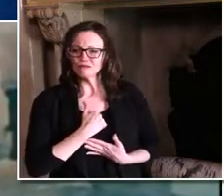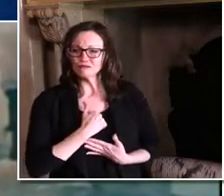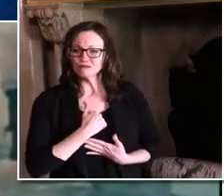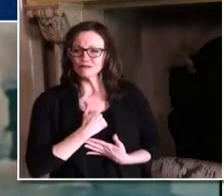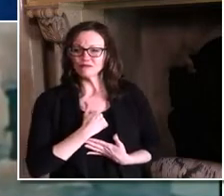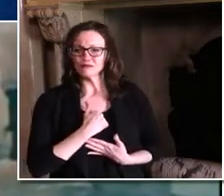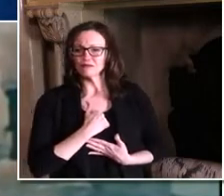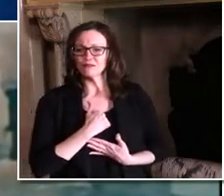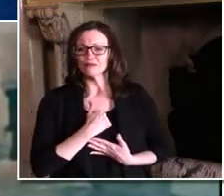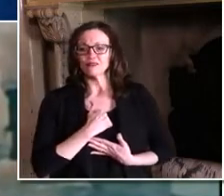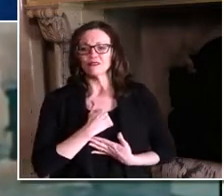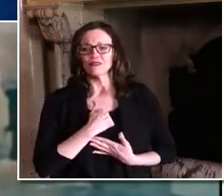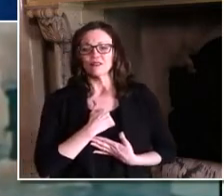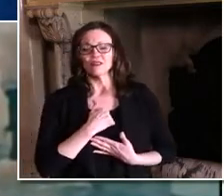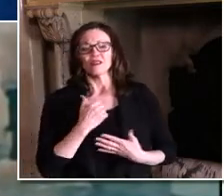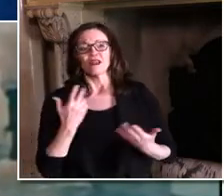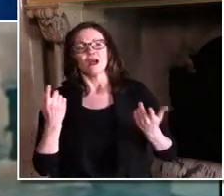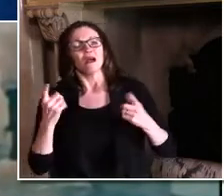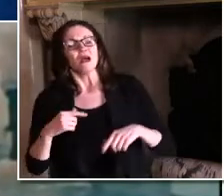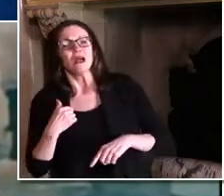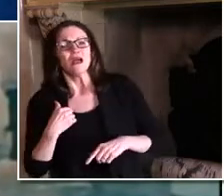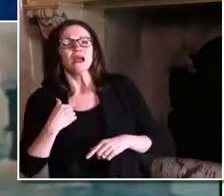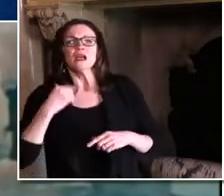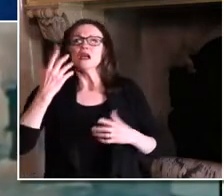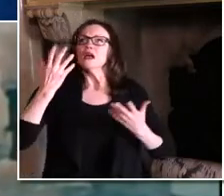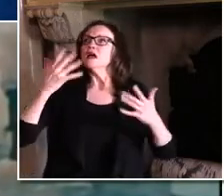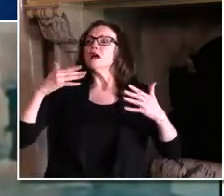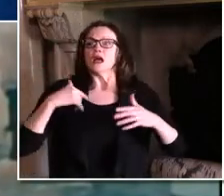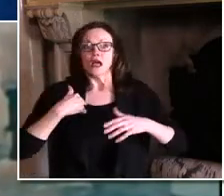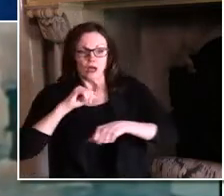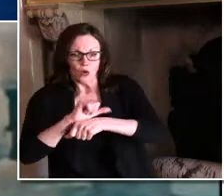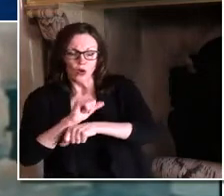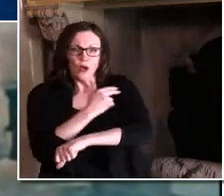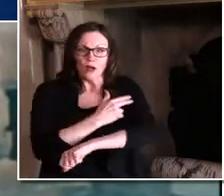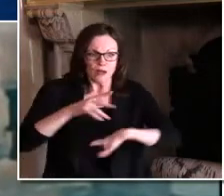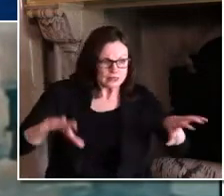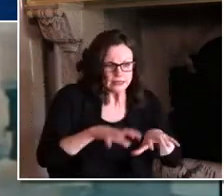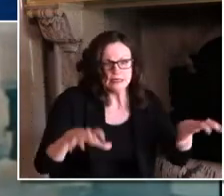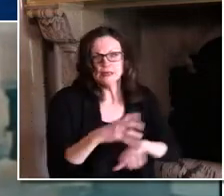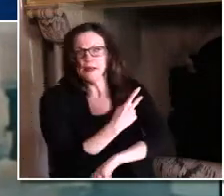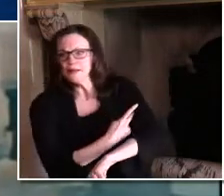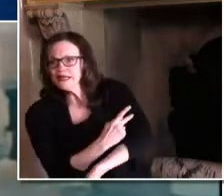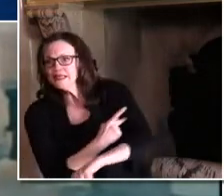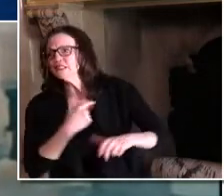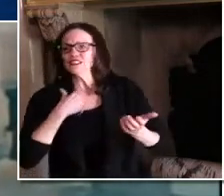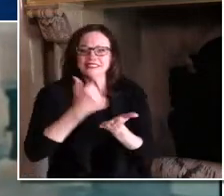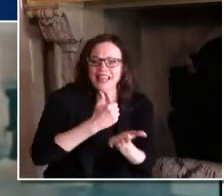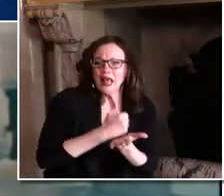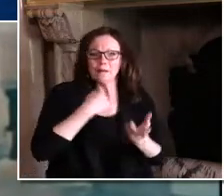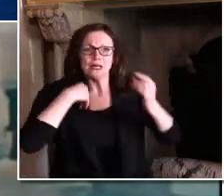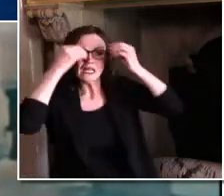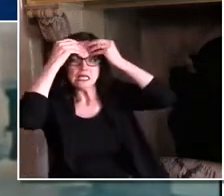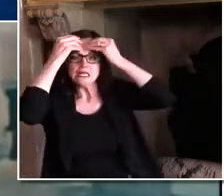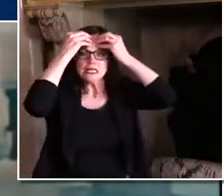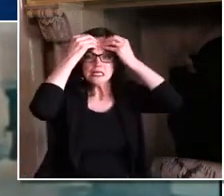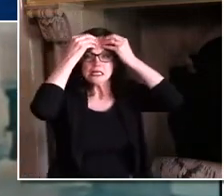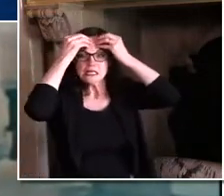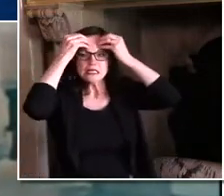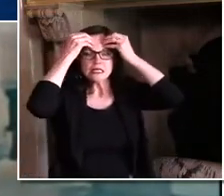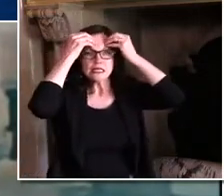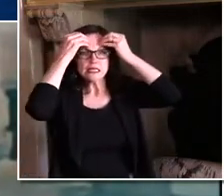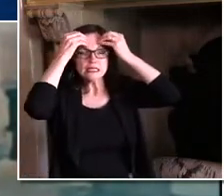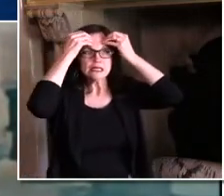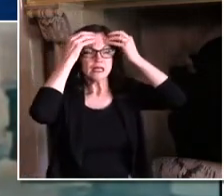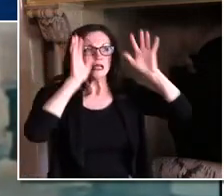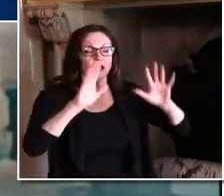You wonder, could I have done anything better or different for my patients? Did I forget anything pertinent? How will they do over the next